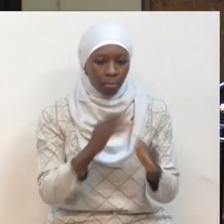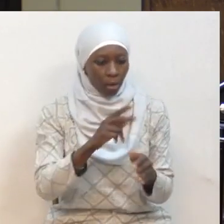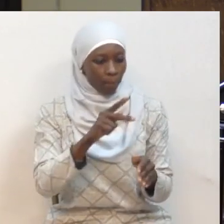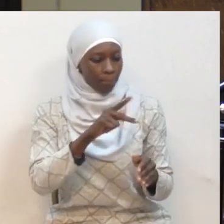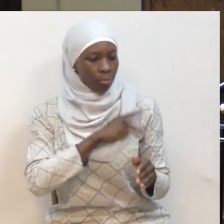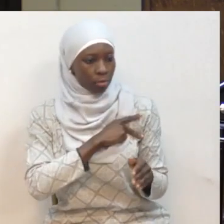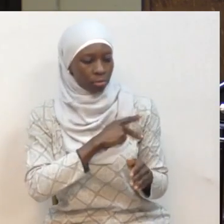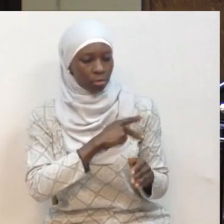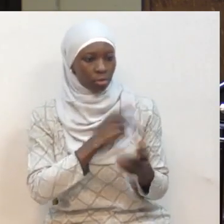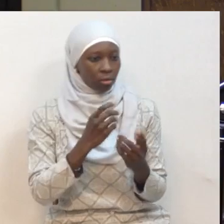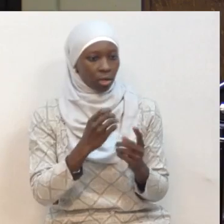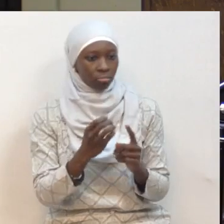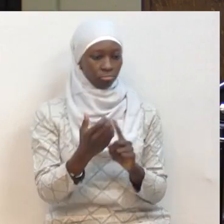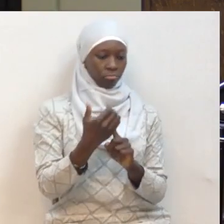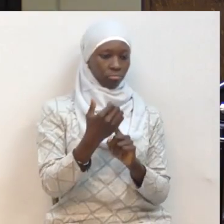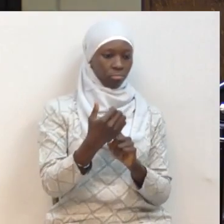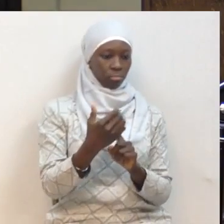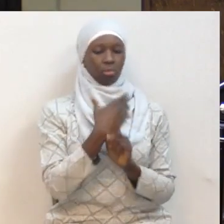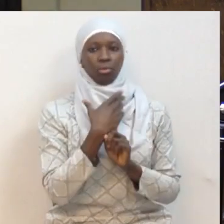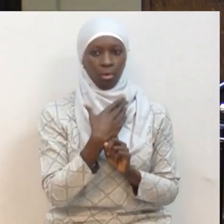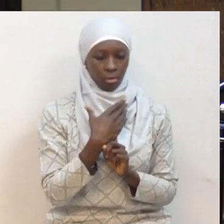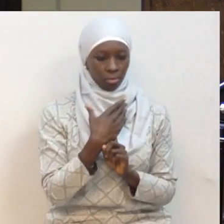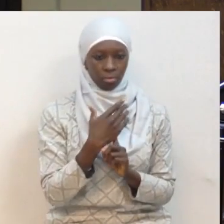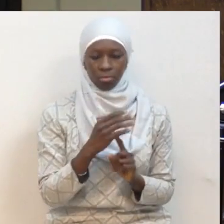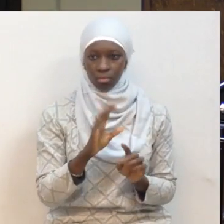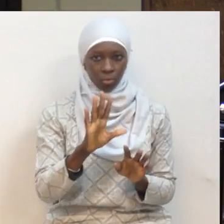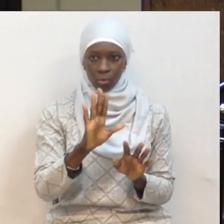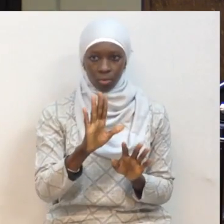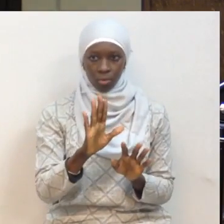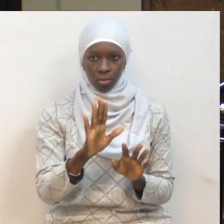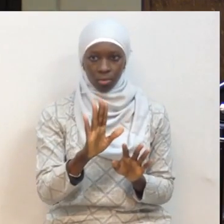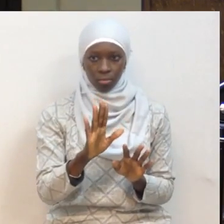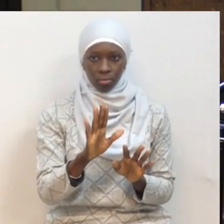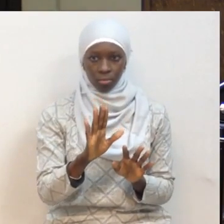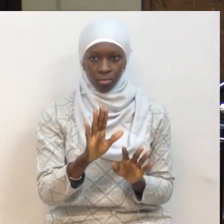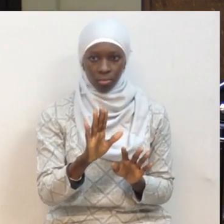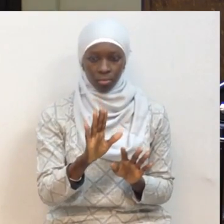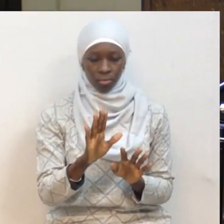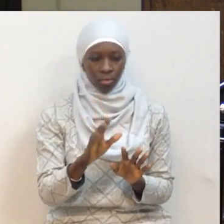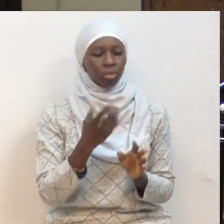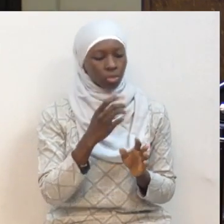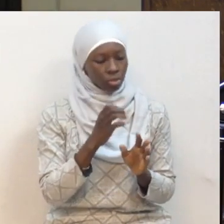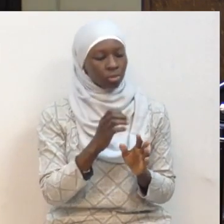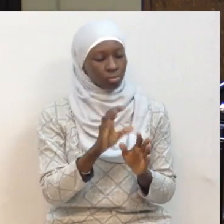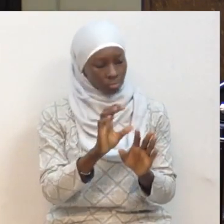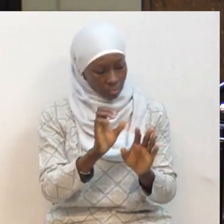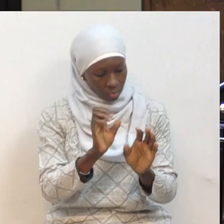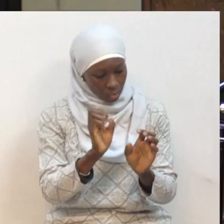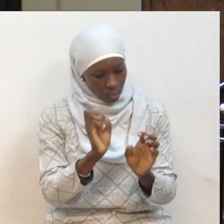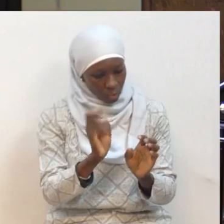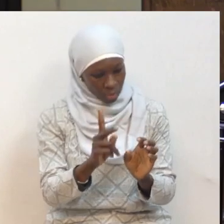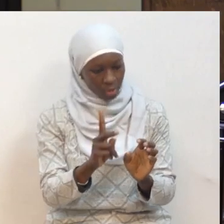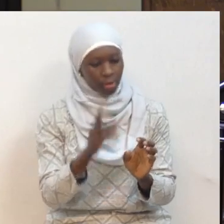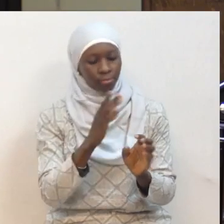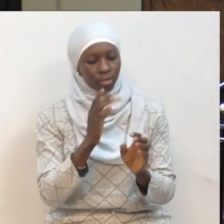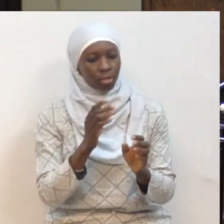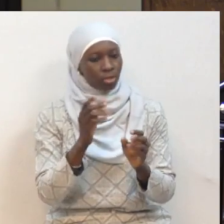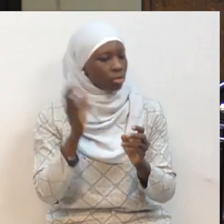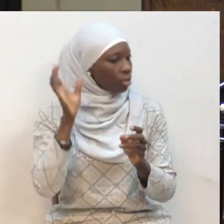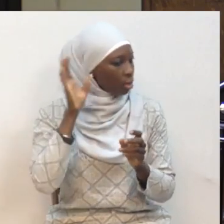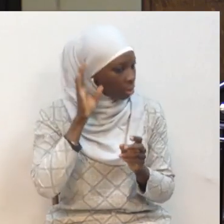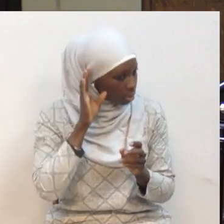or conflict with Umar. He took the substance of the question, answered it as an objective answer can